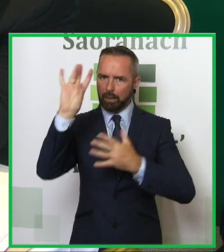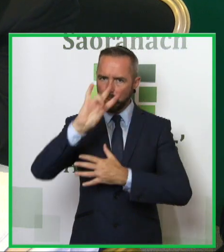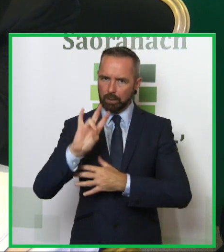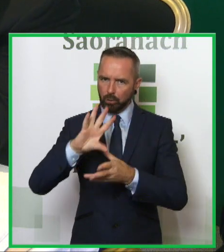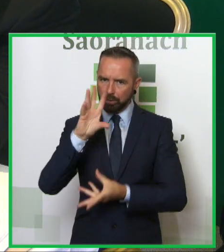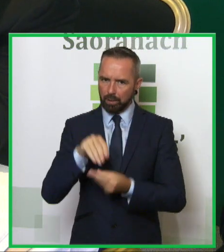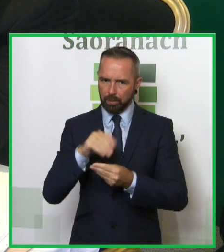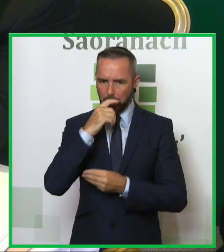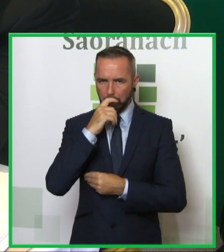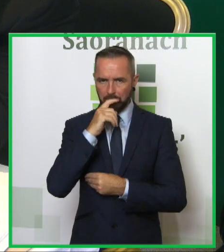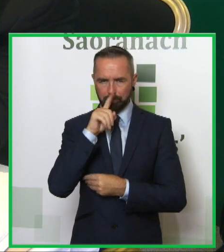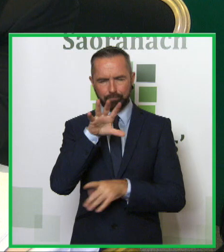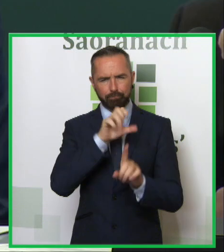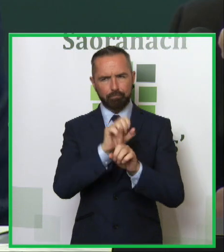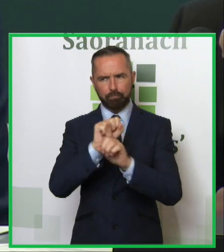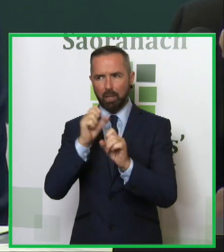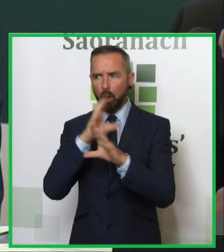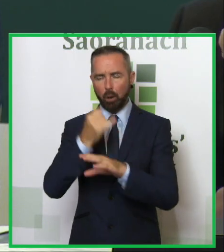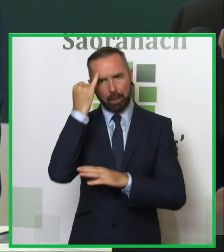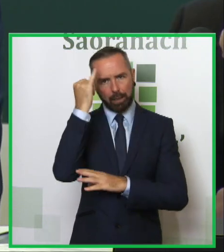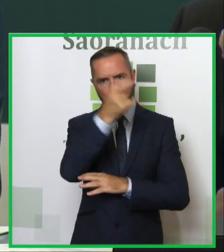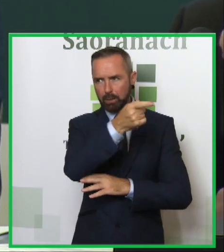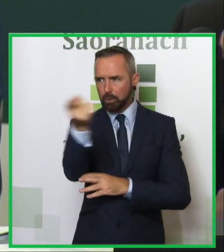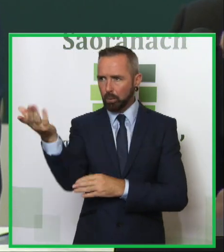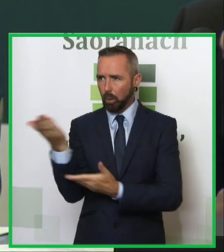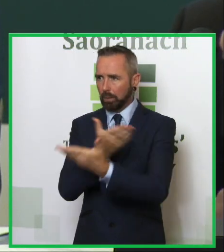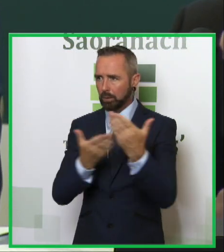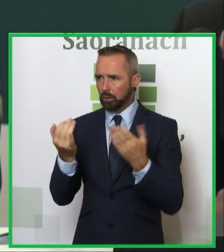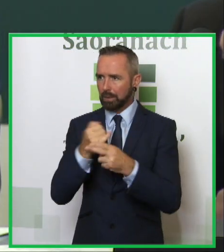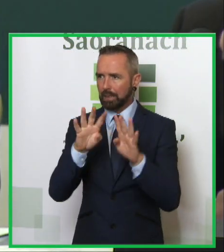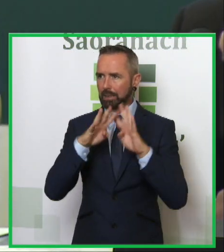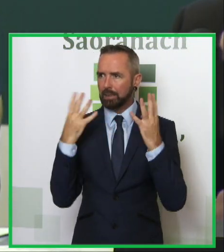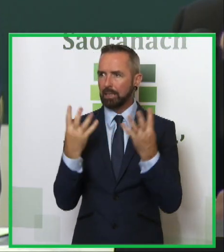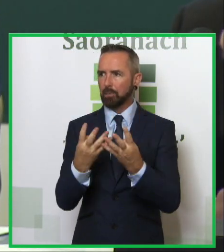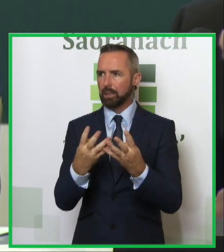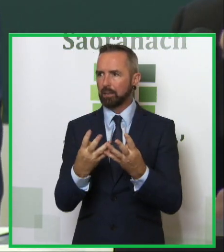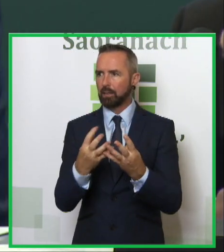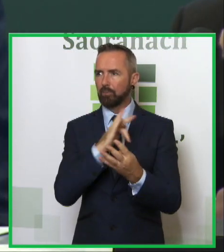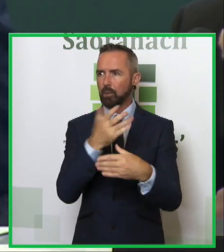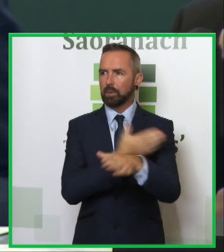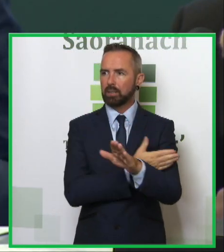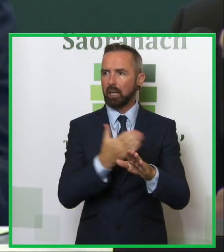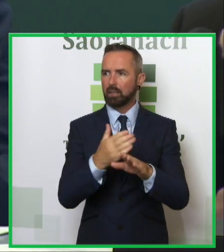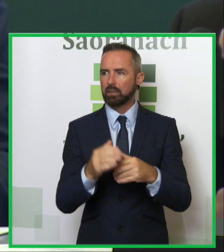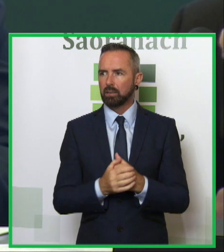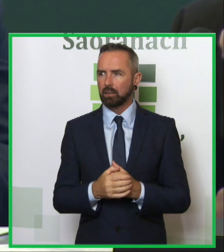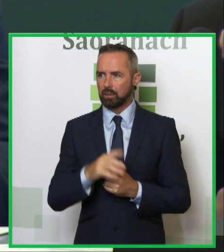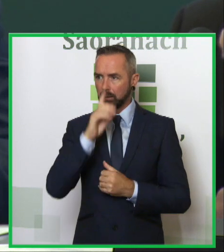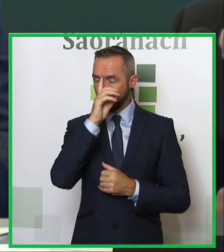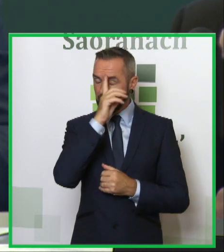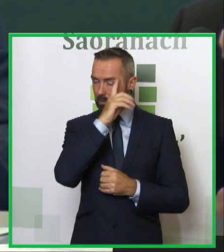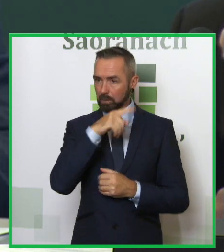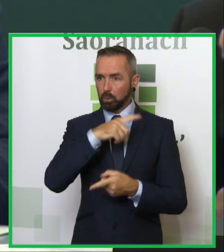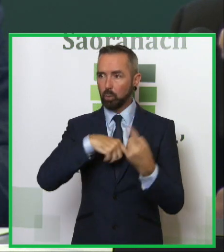really picks up on all of the suggestions and ideas that you've been discussing within the Assembly almost since the get-go. And we